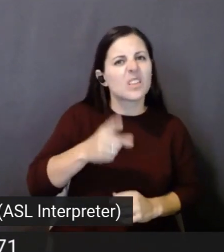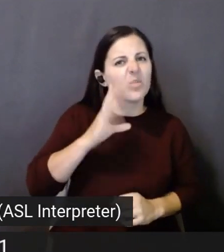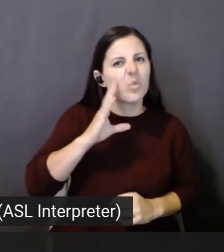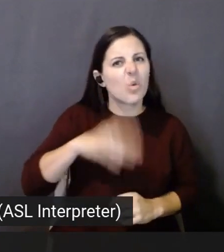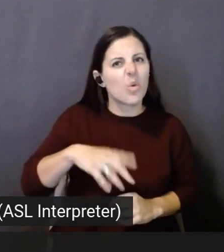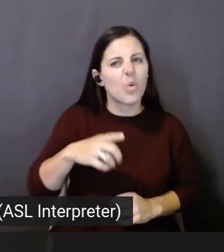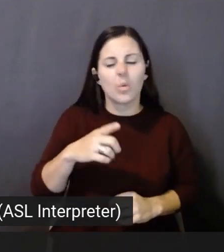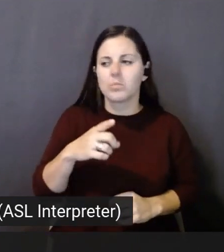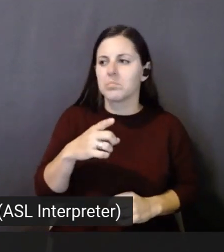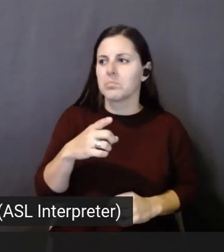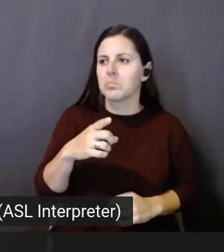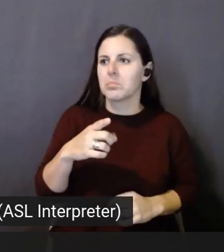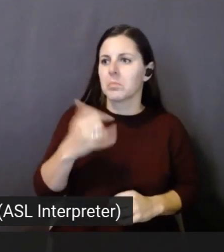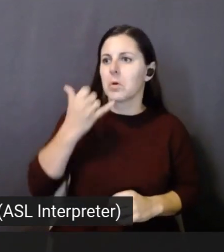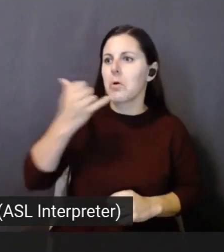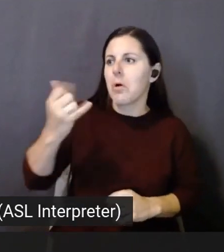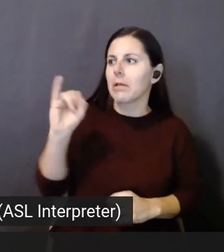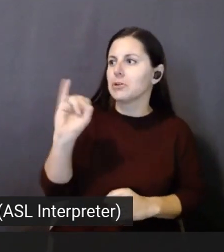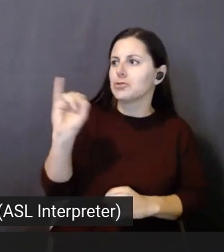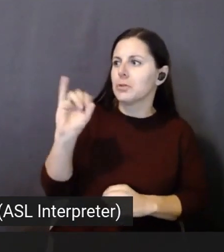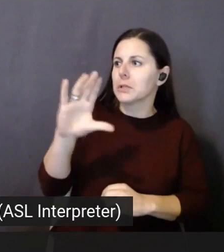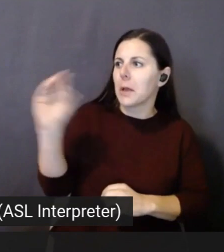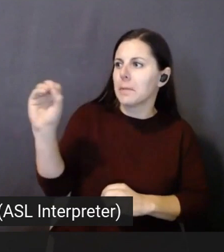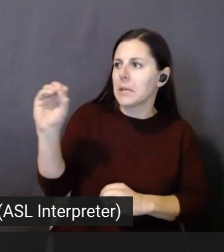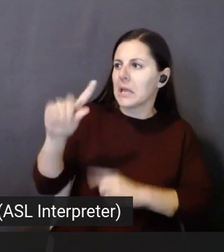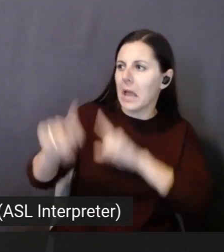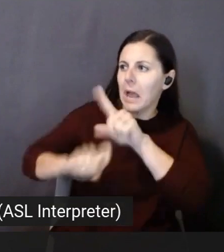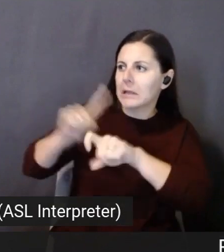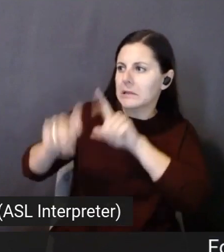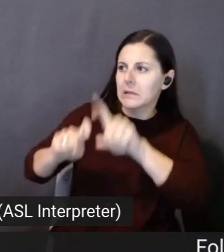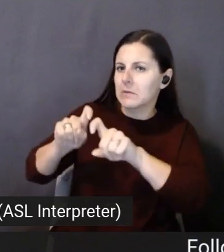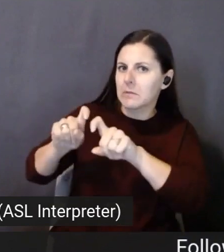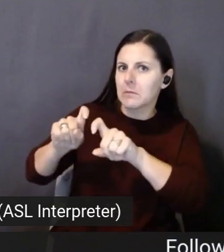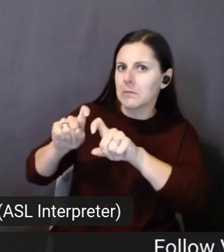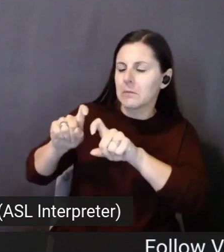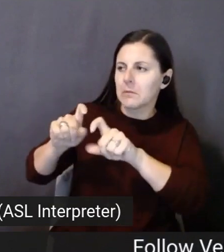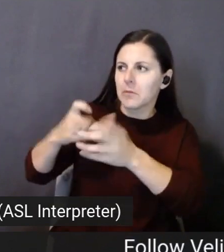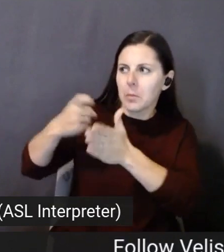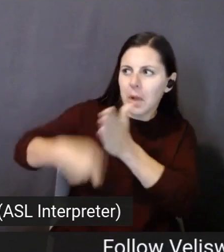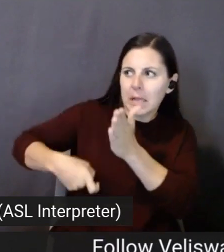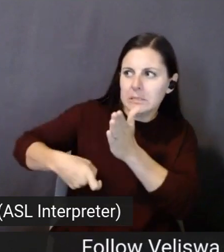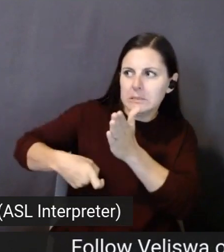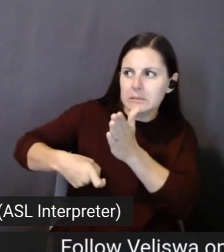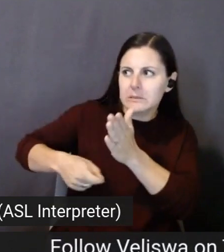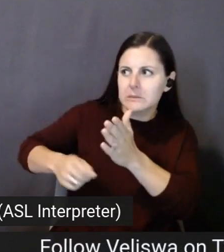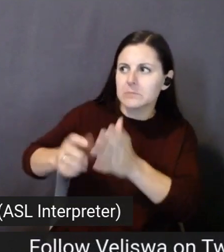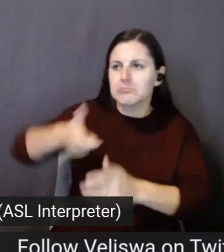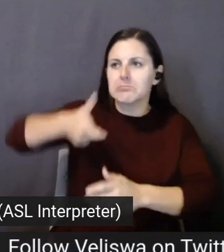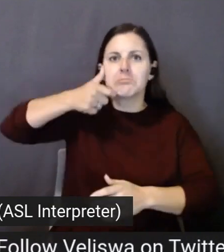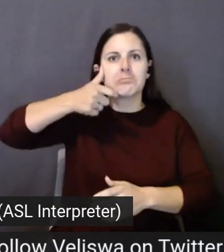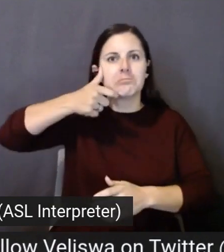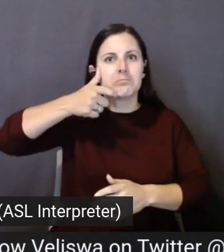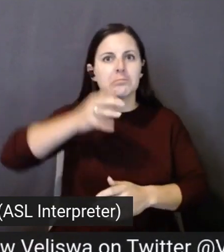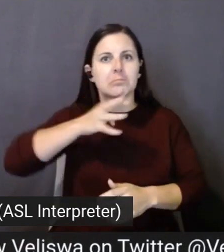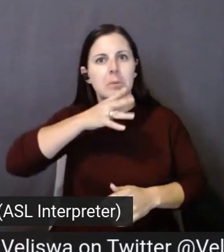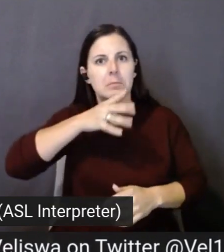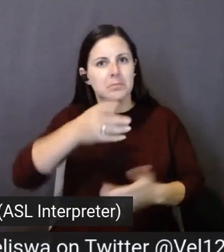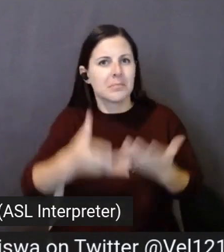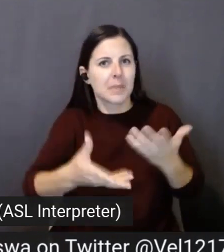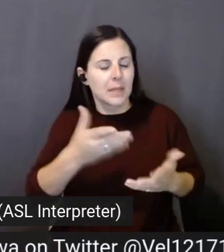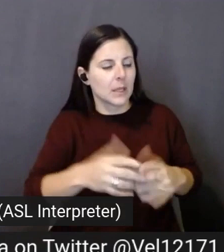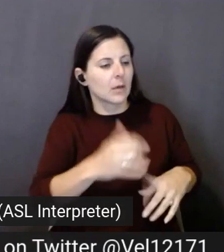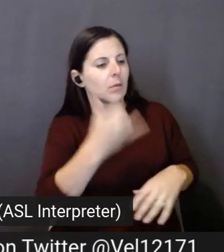might call an insurance company to get a quote and you talk to an agent, or you might call a credit card company to upgrade your